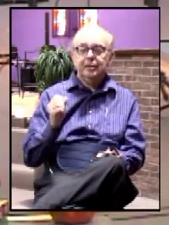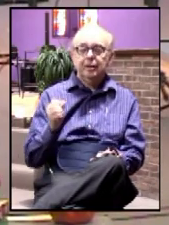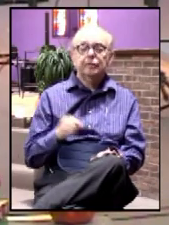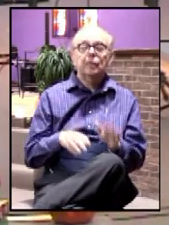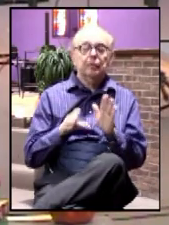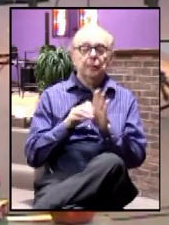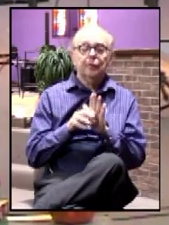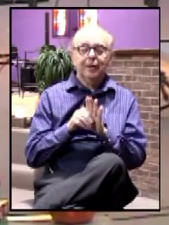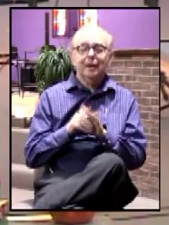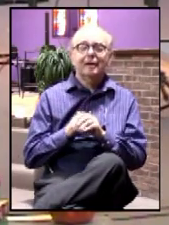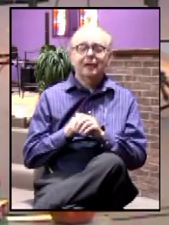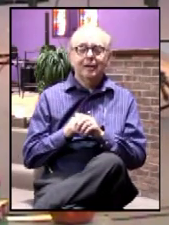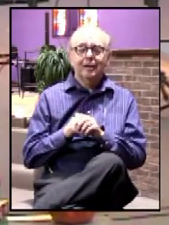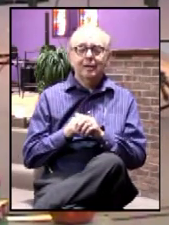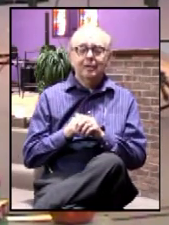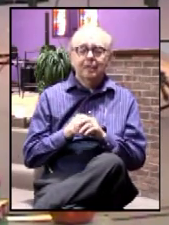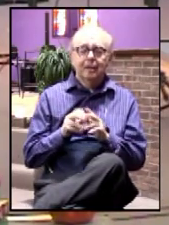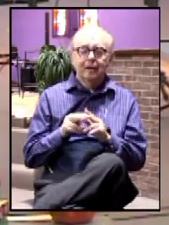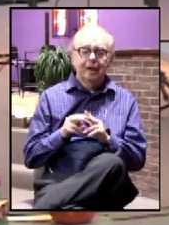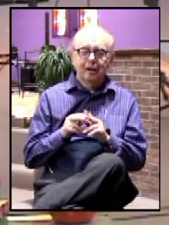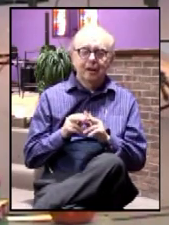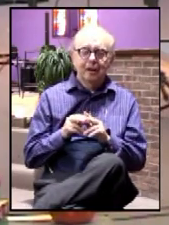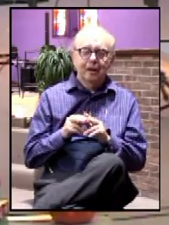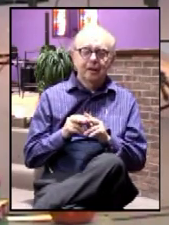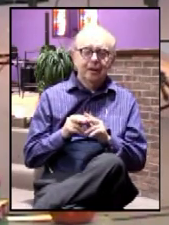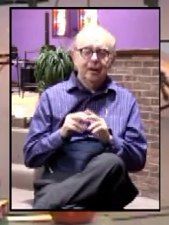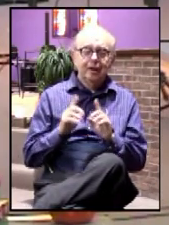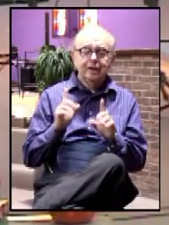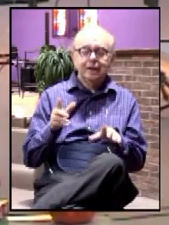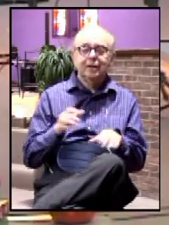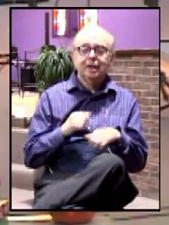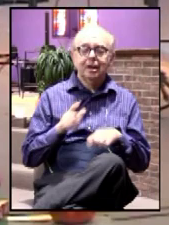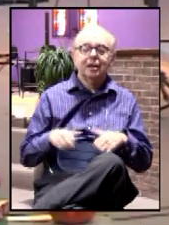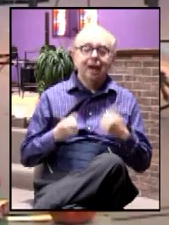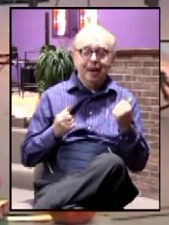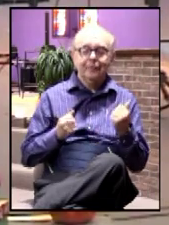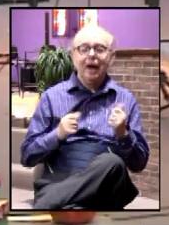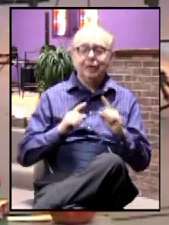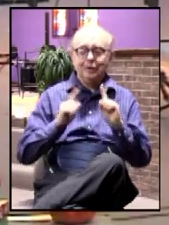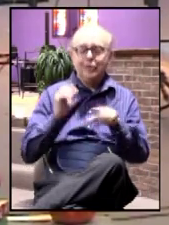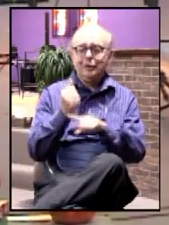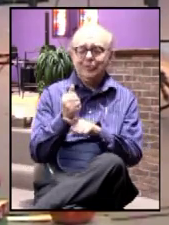movie. Either that or you need to get a life and go.